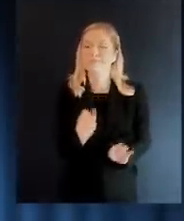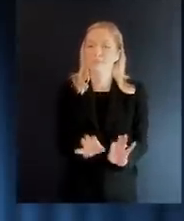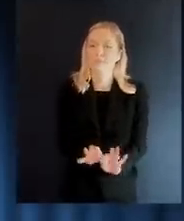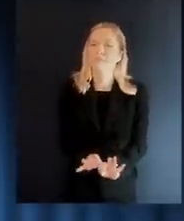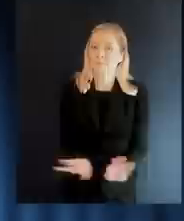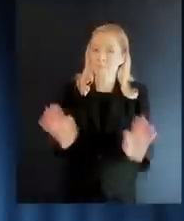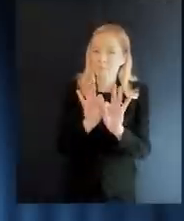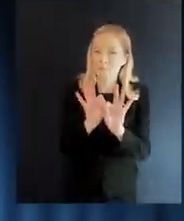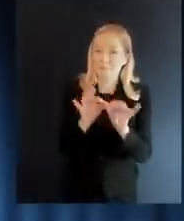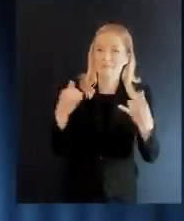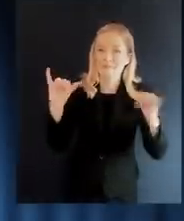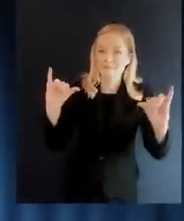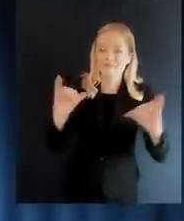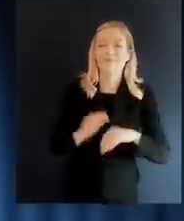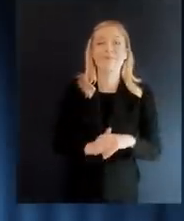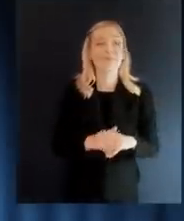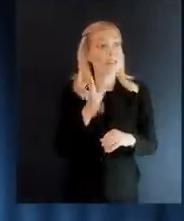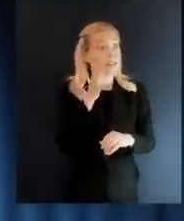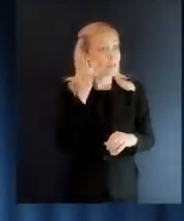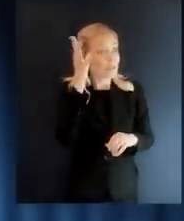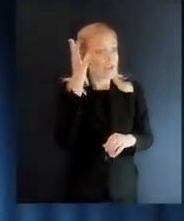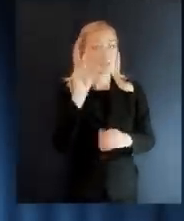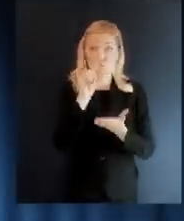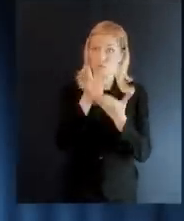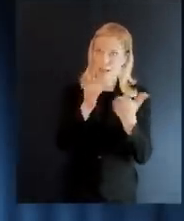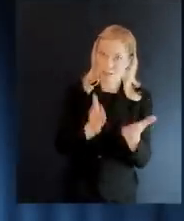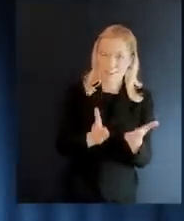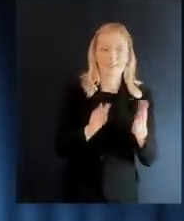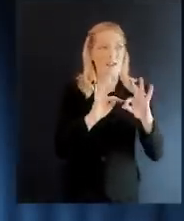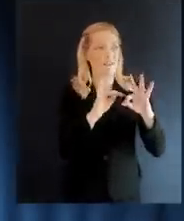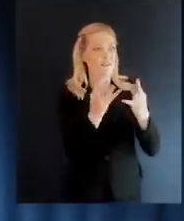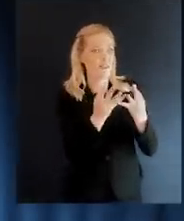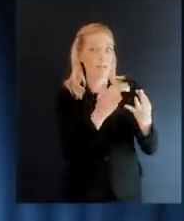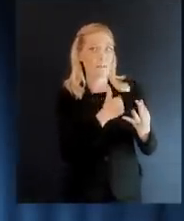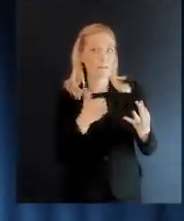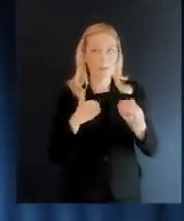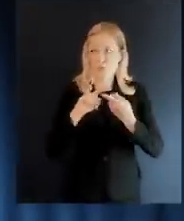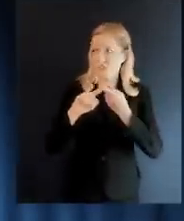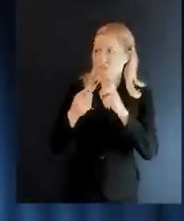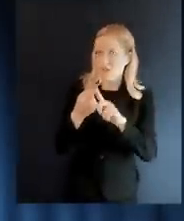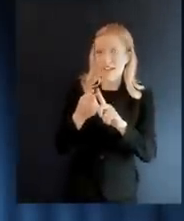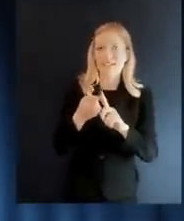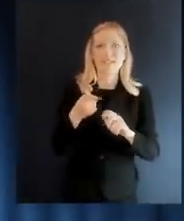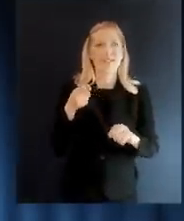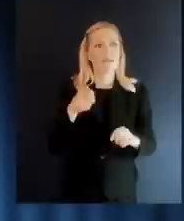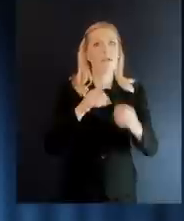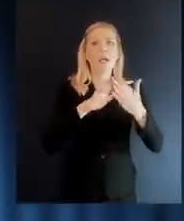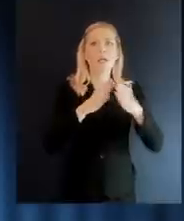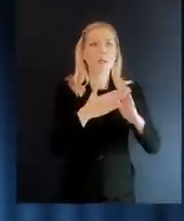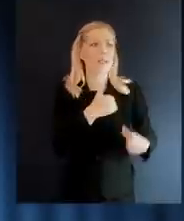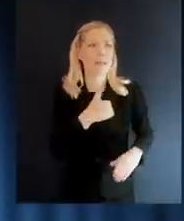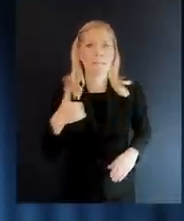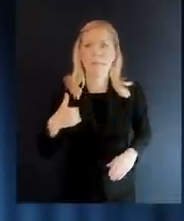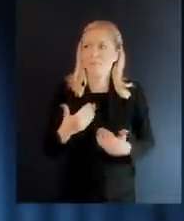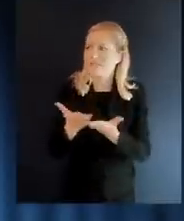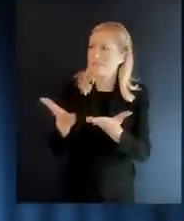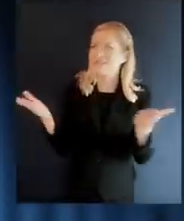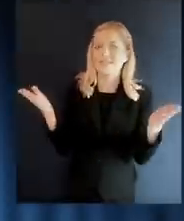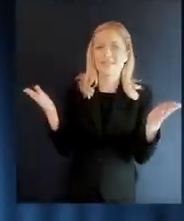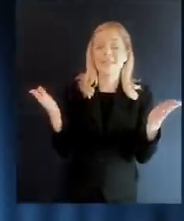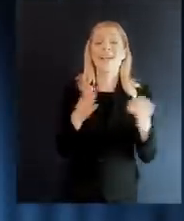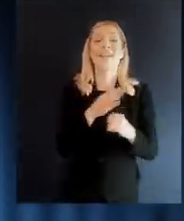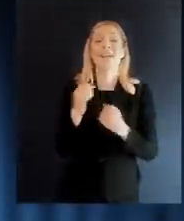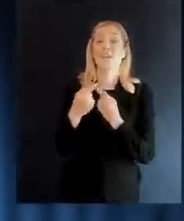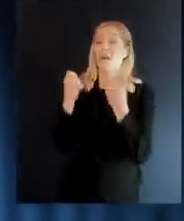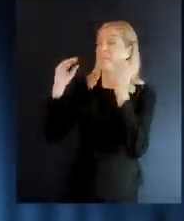friends, alumni, and community members, on behalf of our faculty and staff throughout our district, I welcome